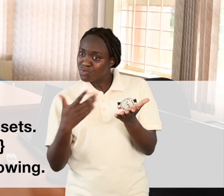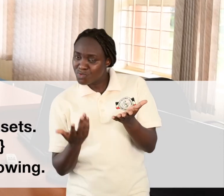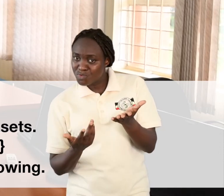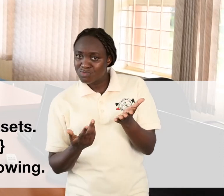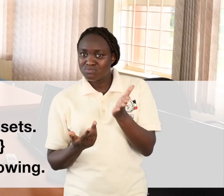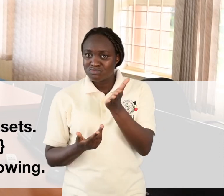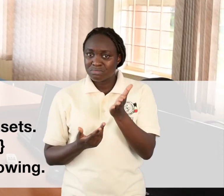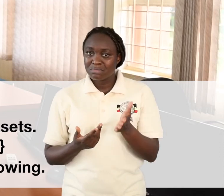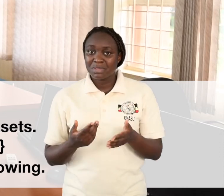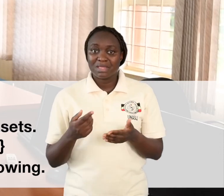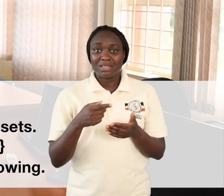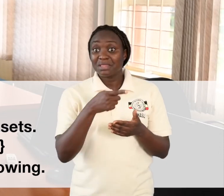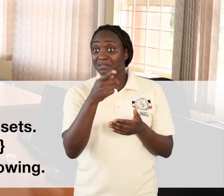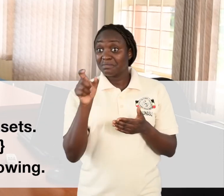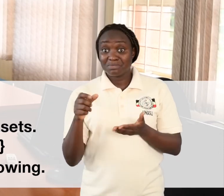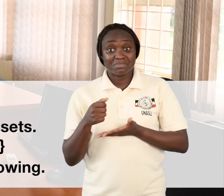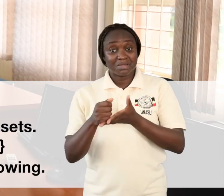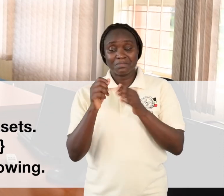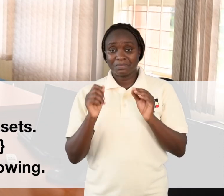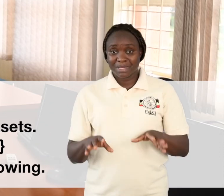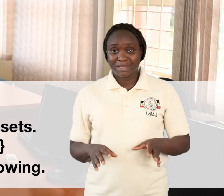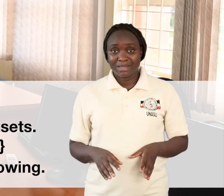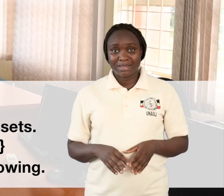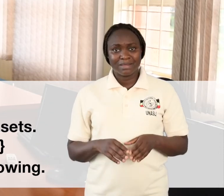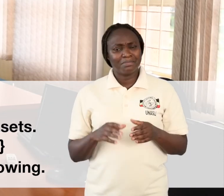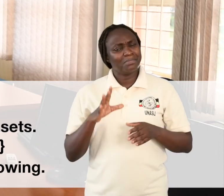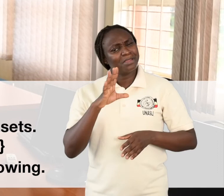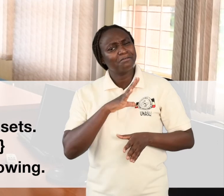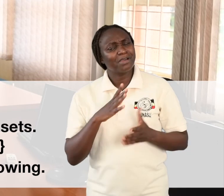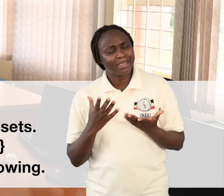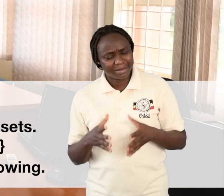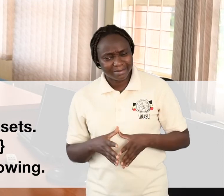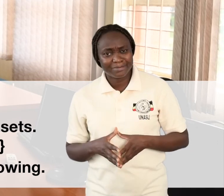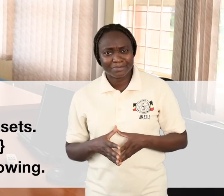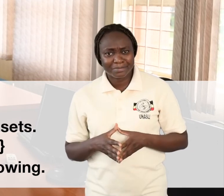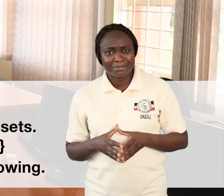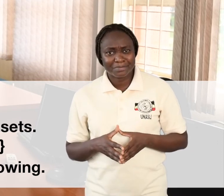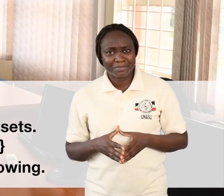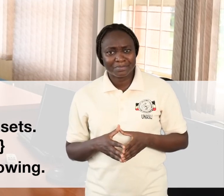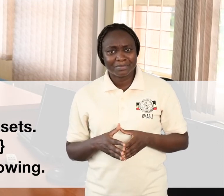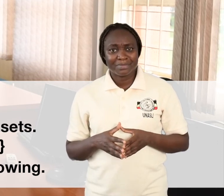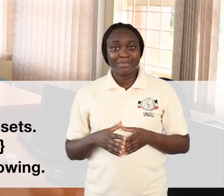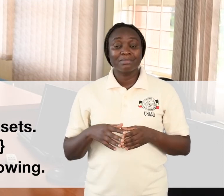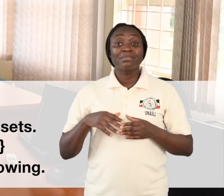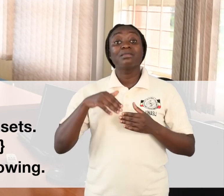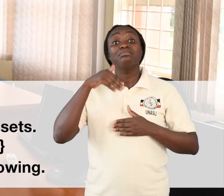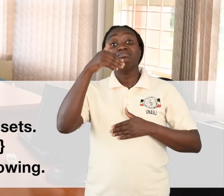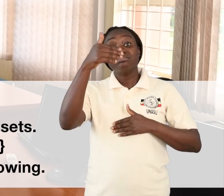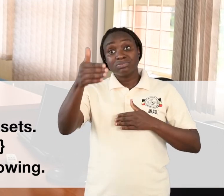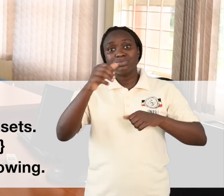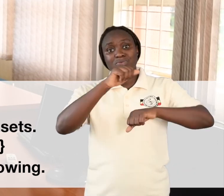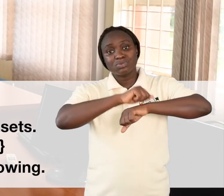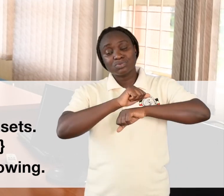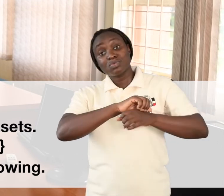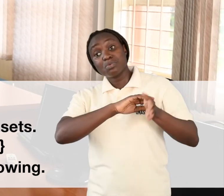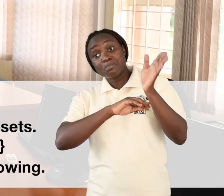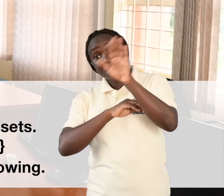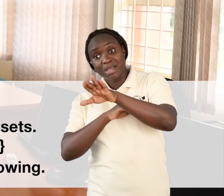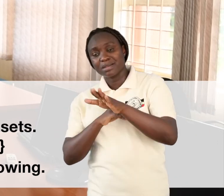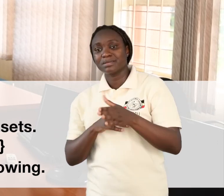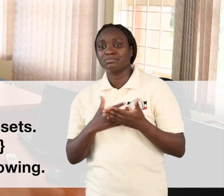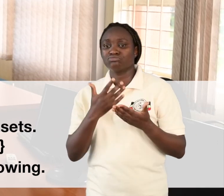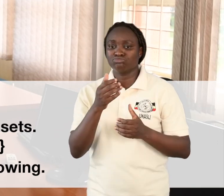If there is no one to give you support, that's still okay. When schools resume, you will